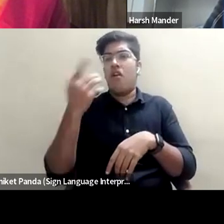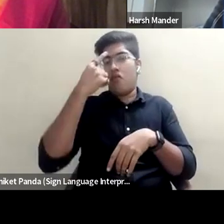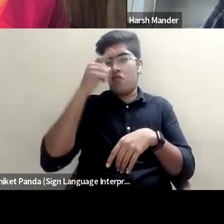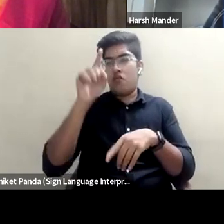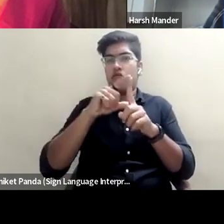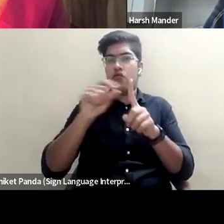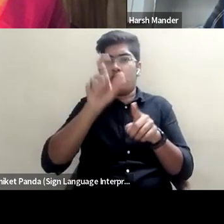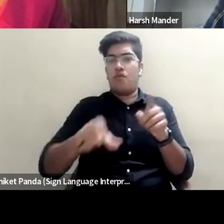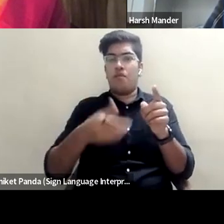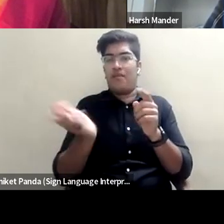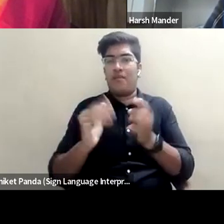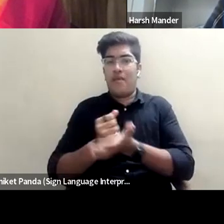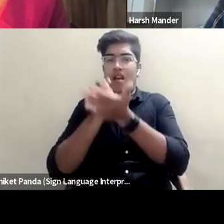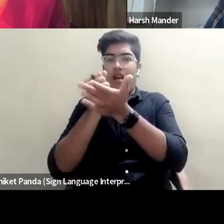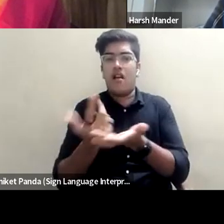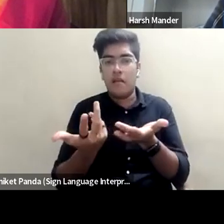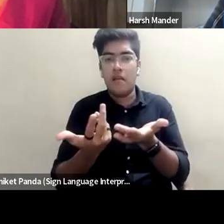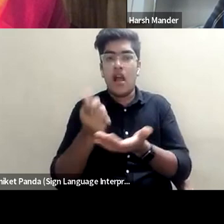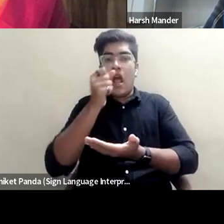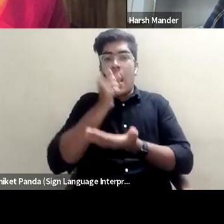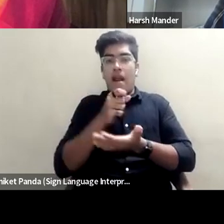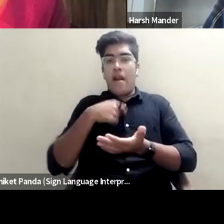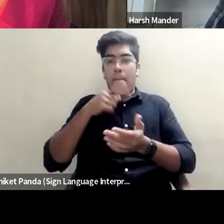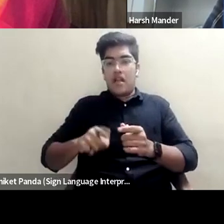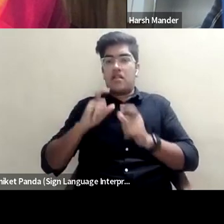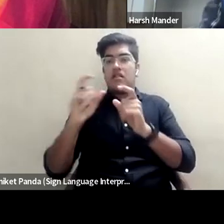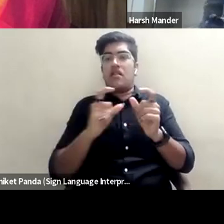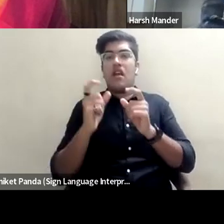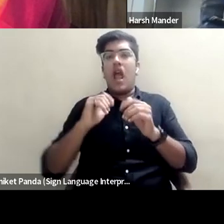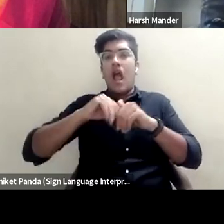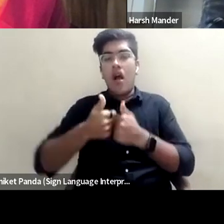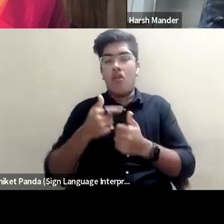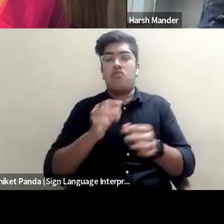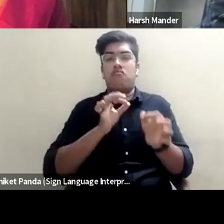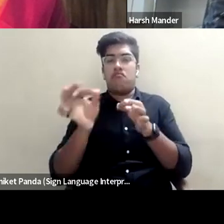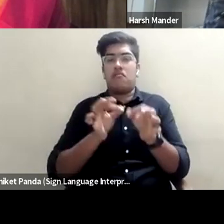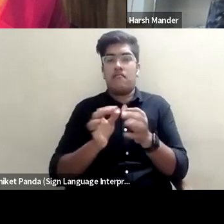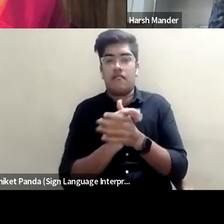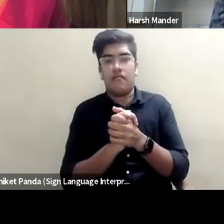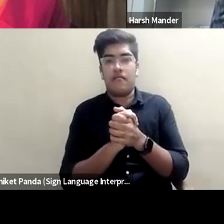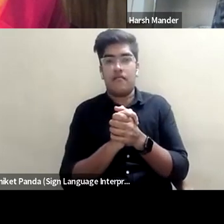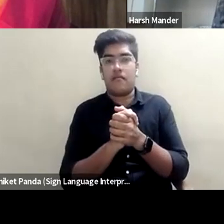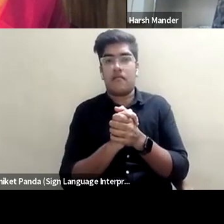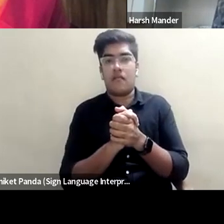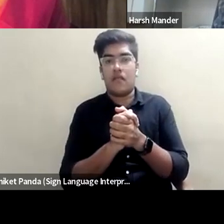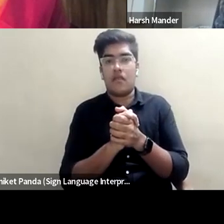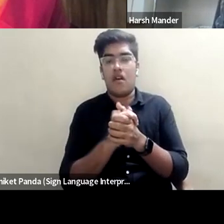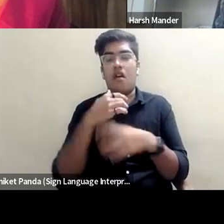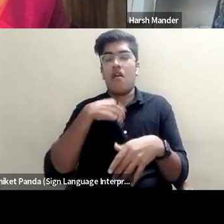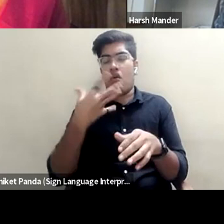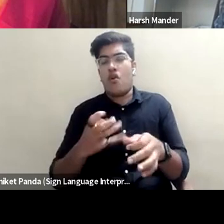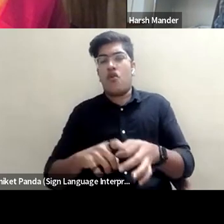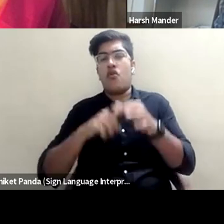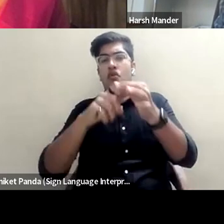and entitlements of theirs are taken care of. But Rahul has a slightly different question. What role do you think the Constitution and its vocabulary